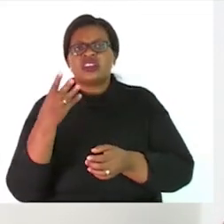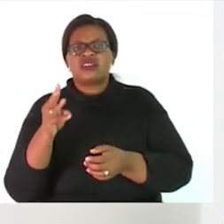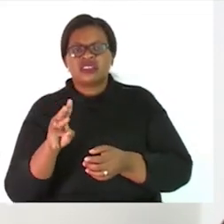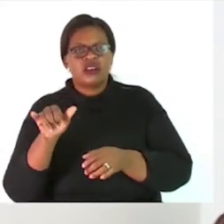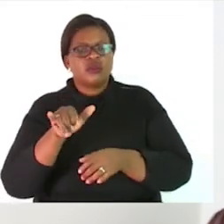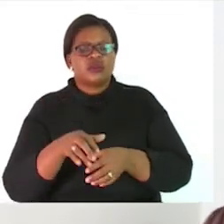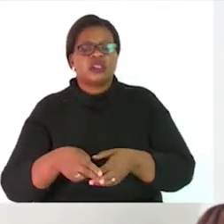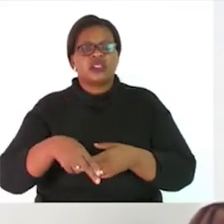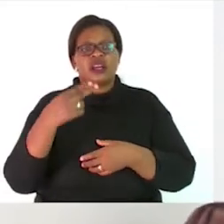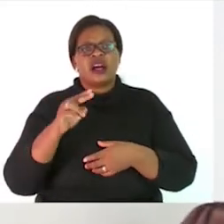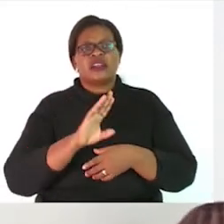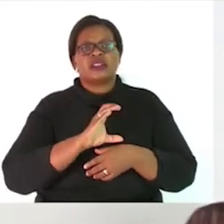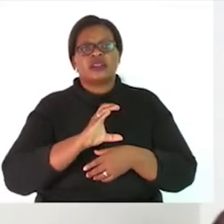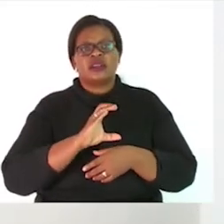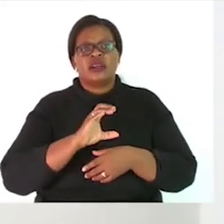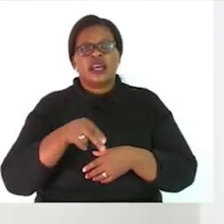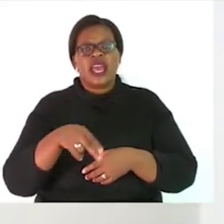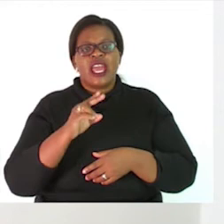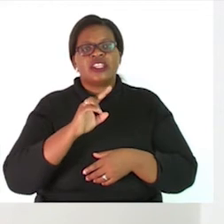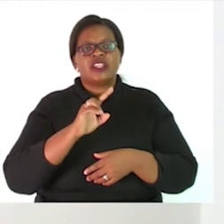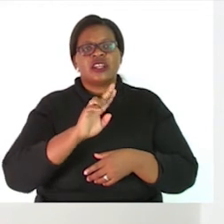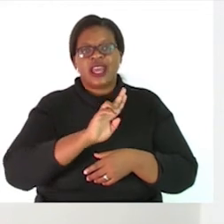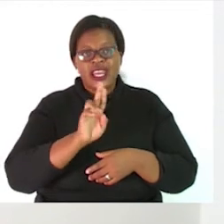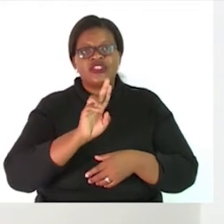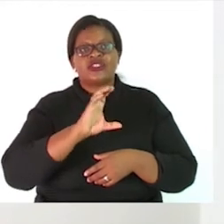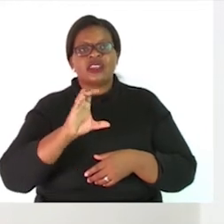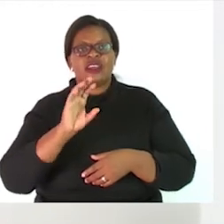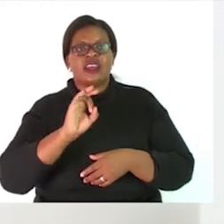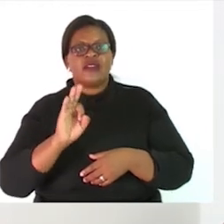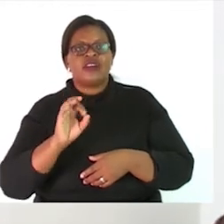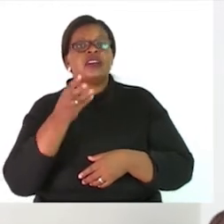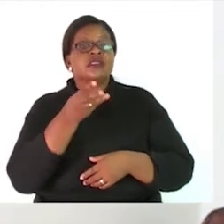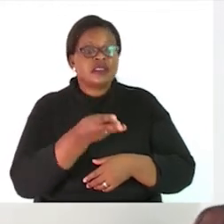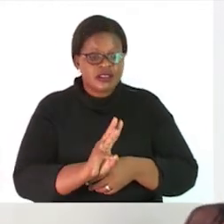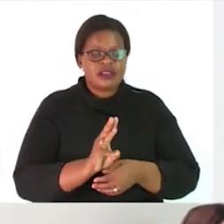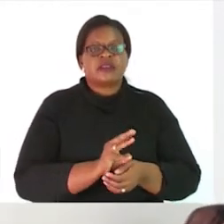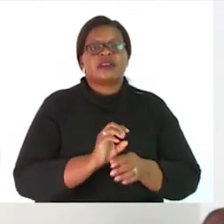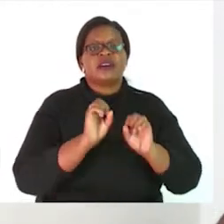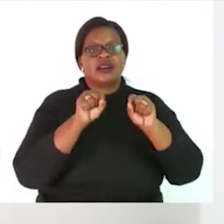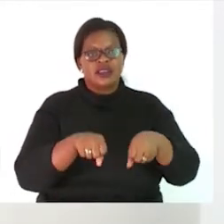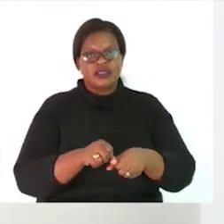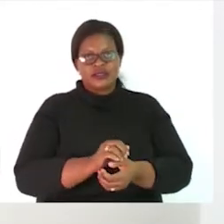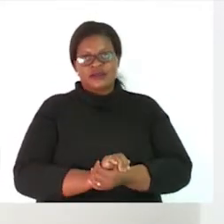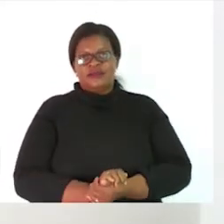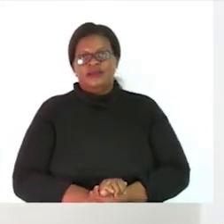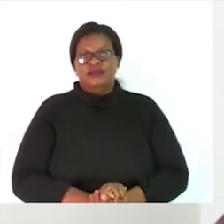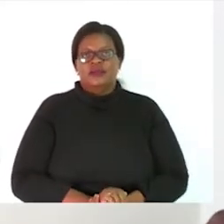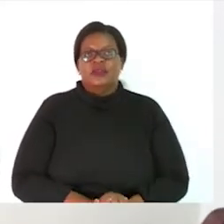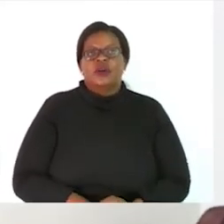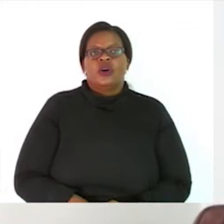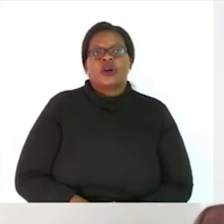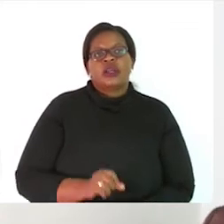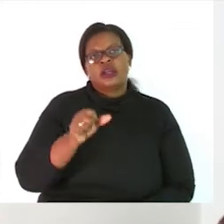our highest common factor? 6. Do you agree? Yes. Thank